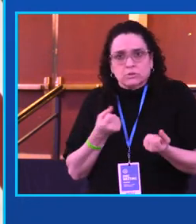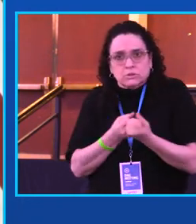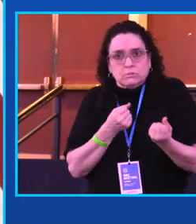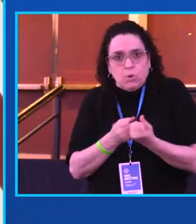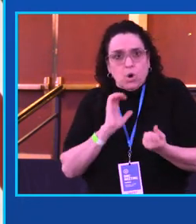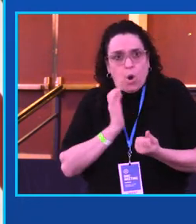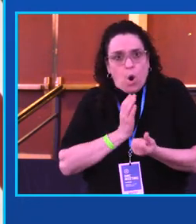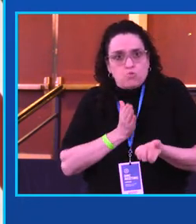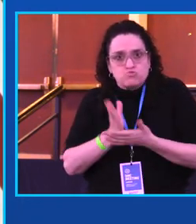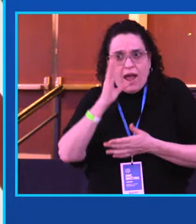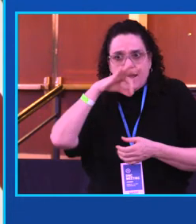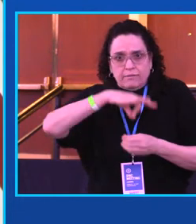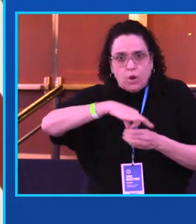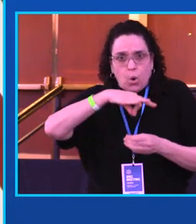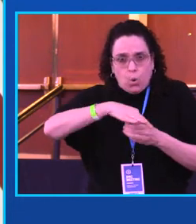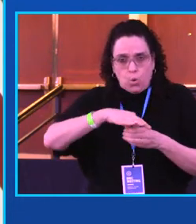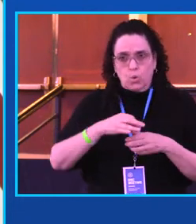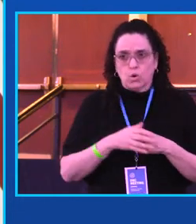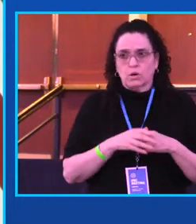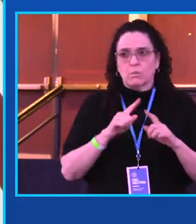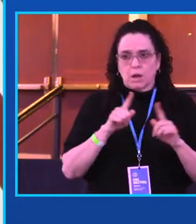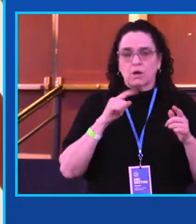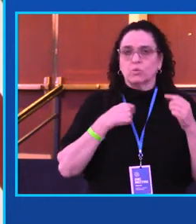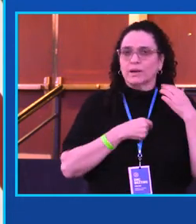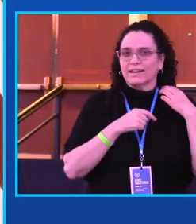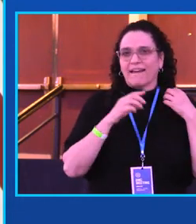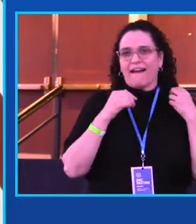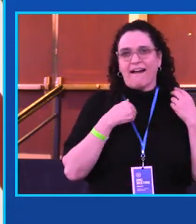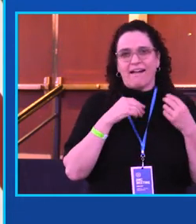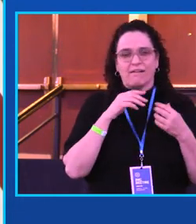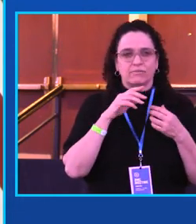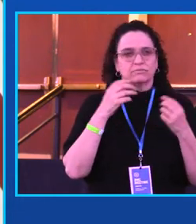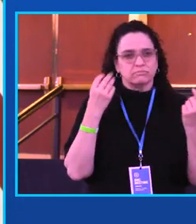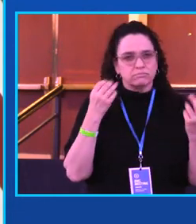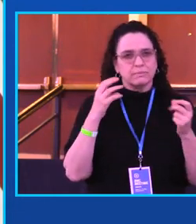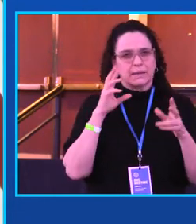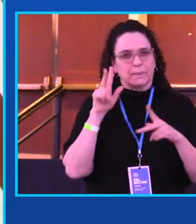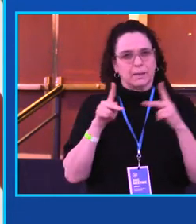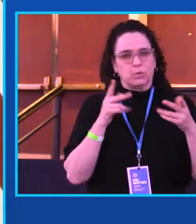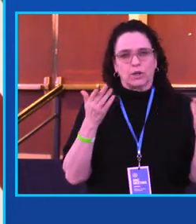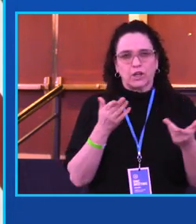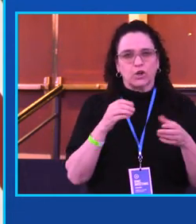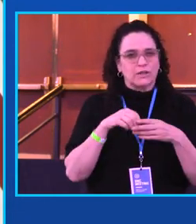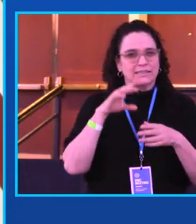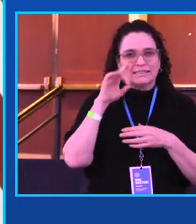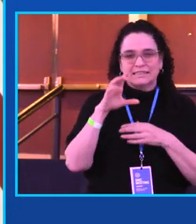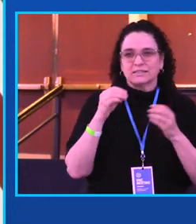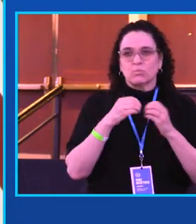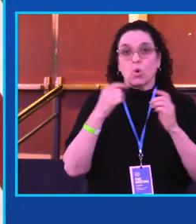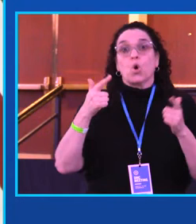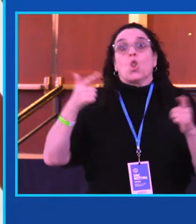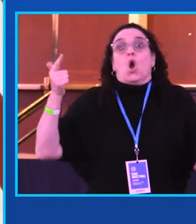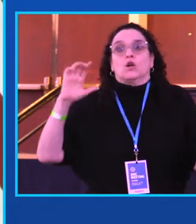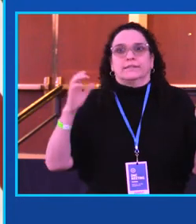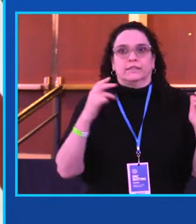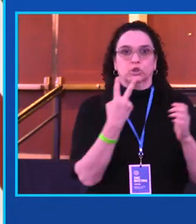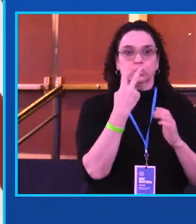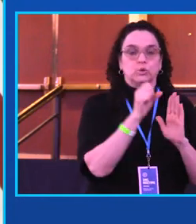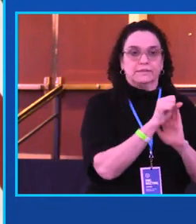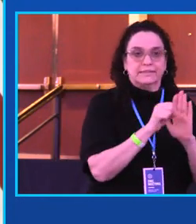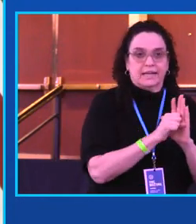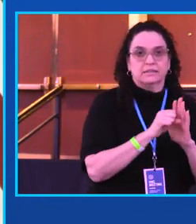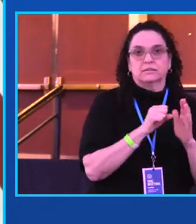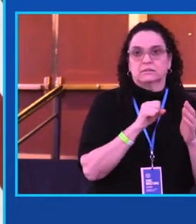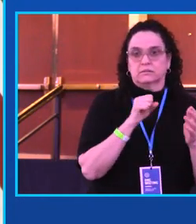more than 700,000 population of the District of Columbia is larger than two states,